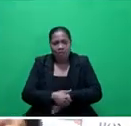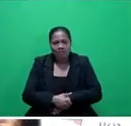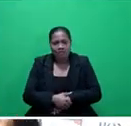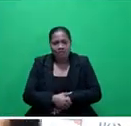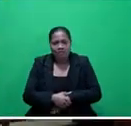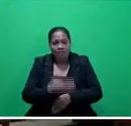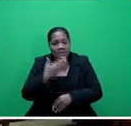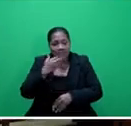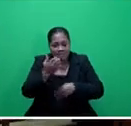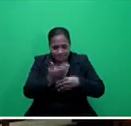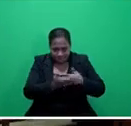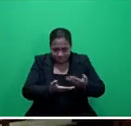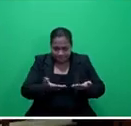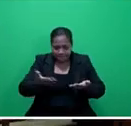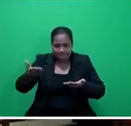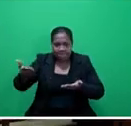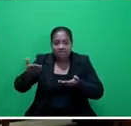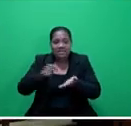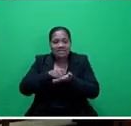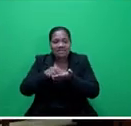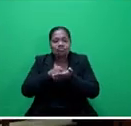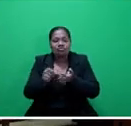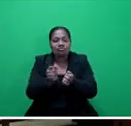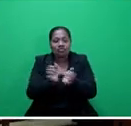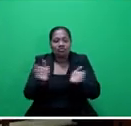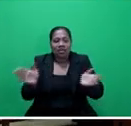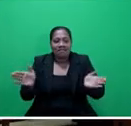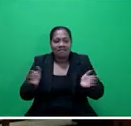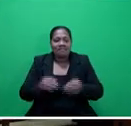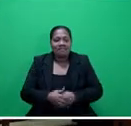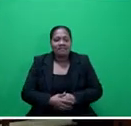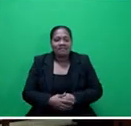Please hand the reports to the Secretary General.